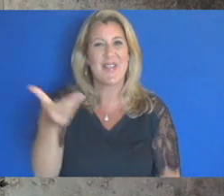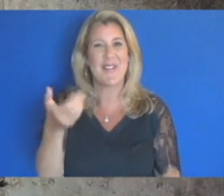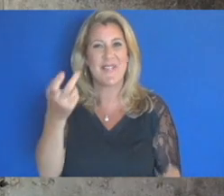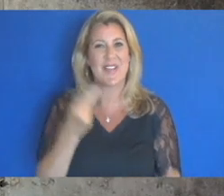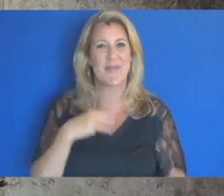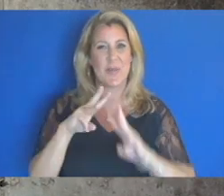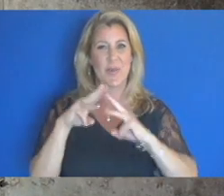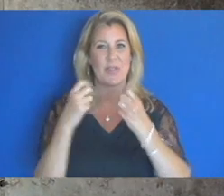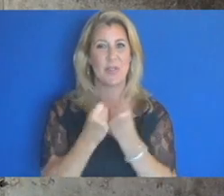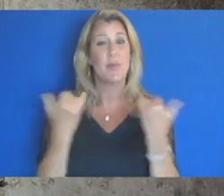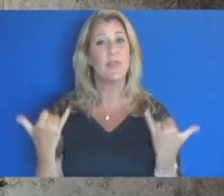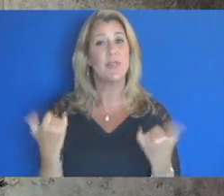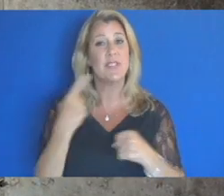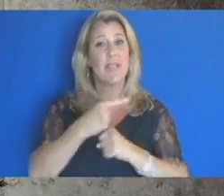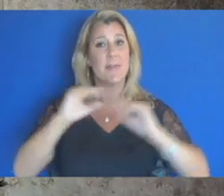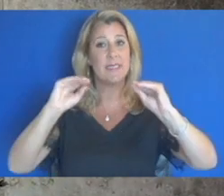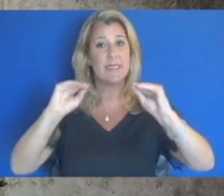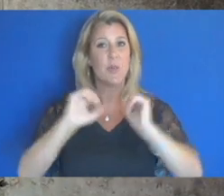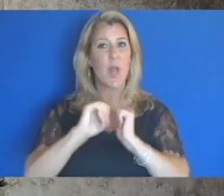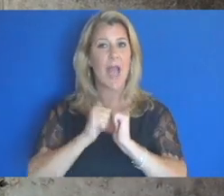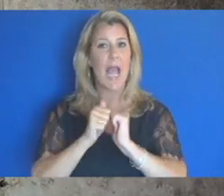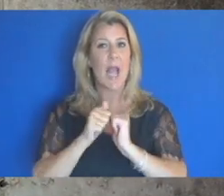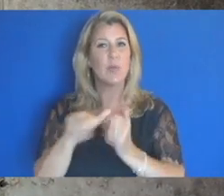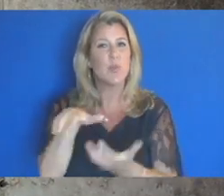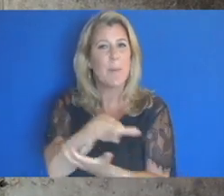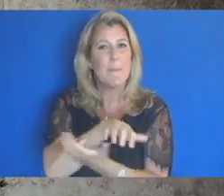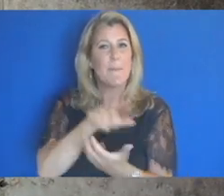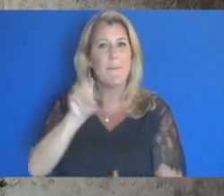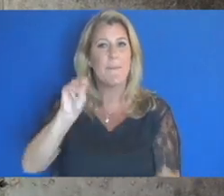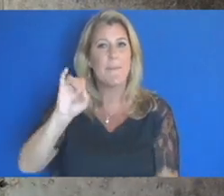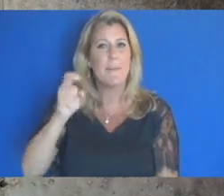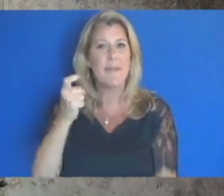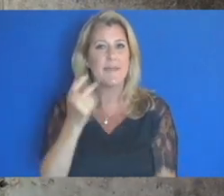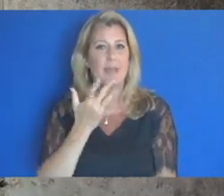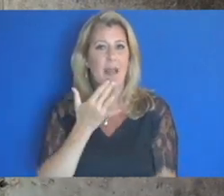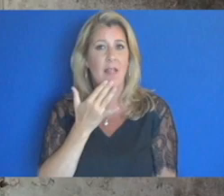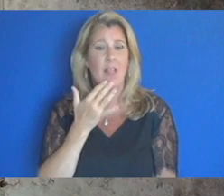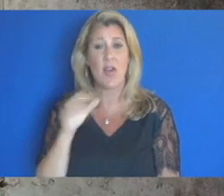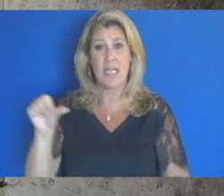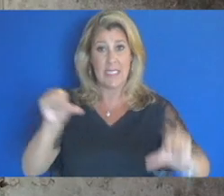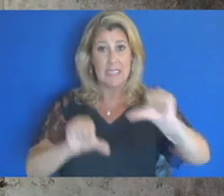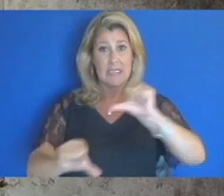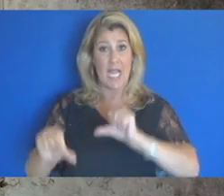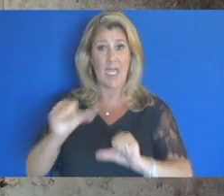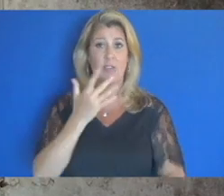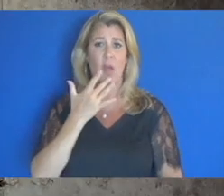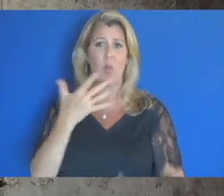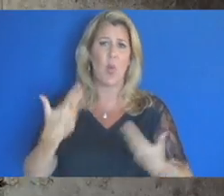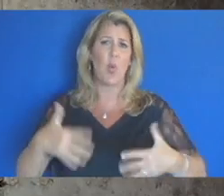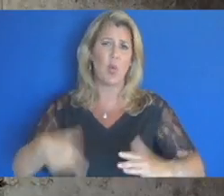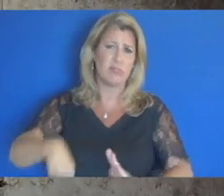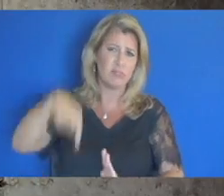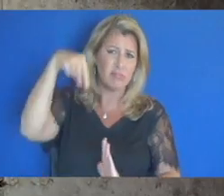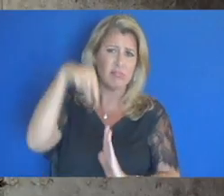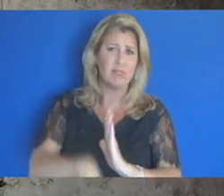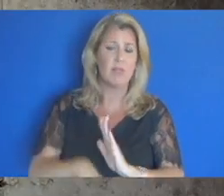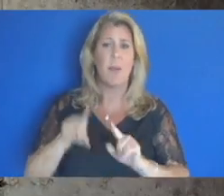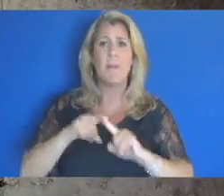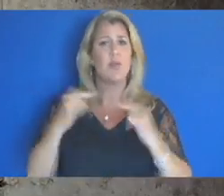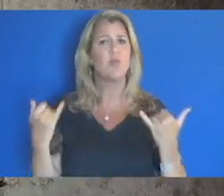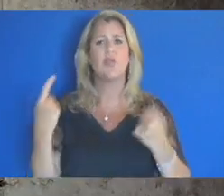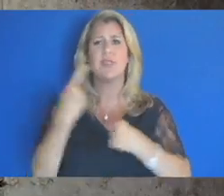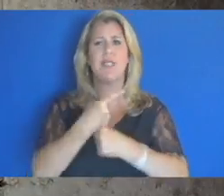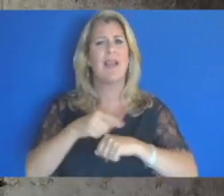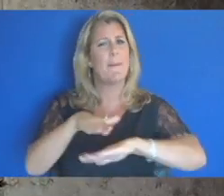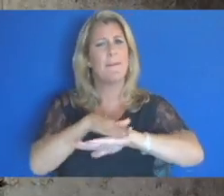Hello everybody, welcome back to my workshop. In today's workshop, I'm going to teach you how to mix colors. The science of color is